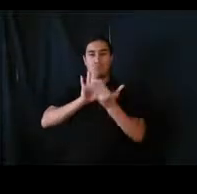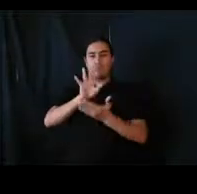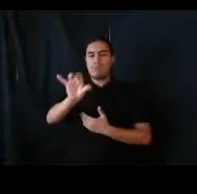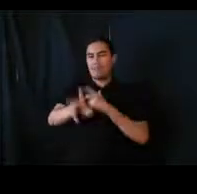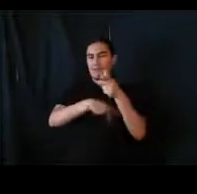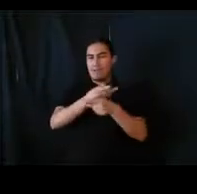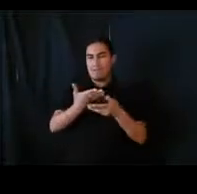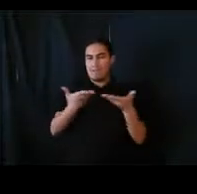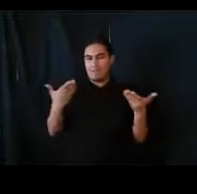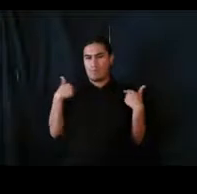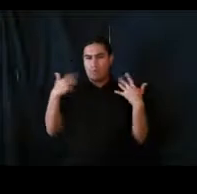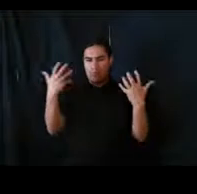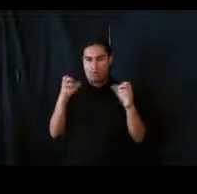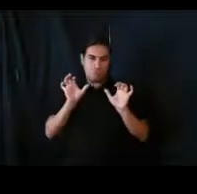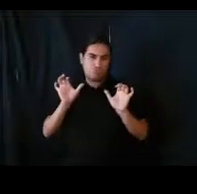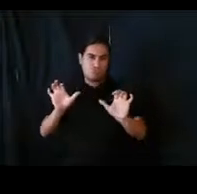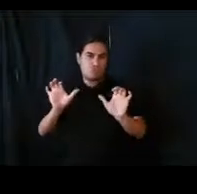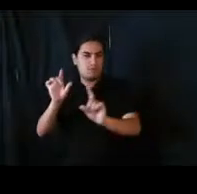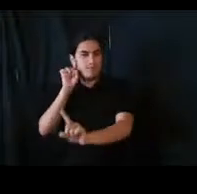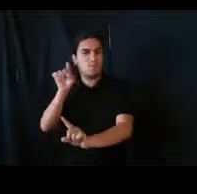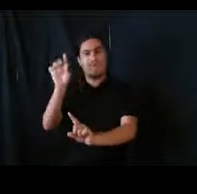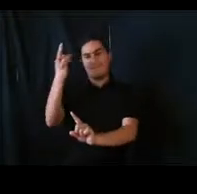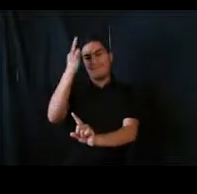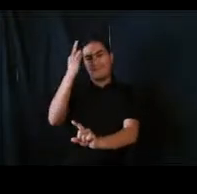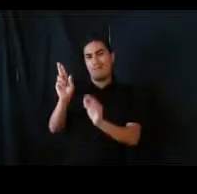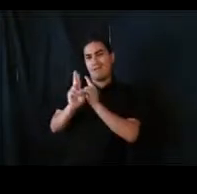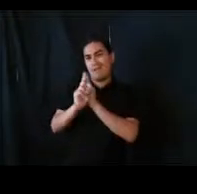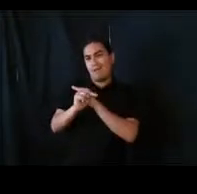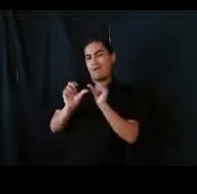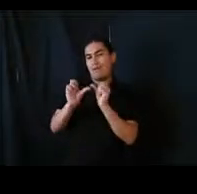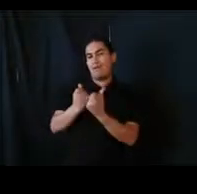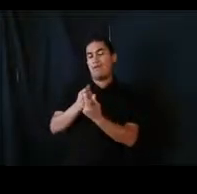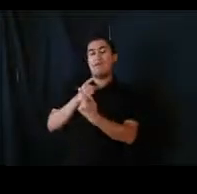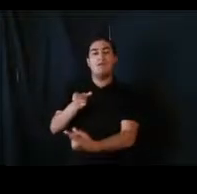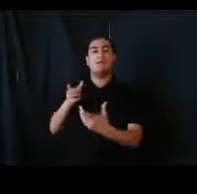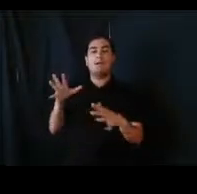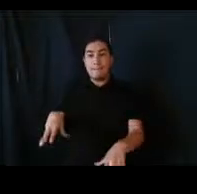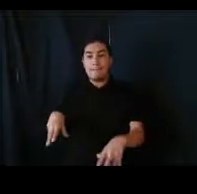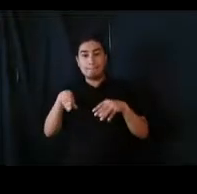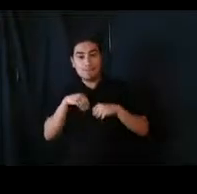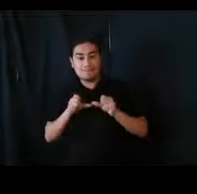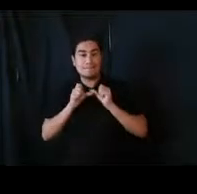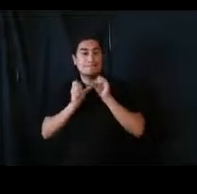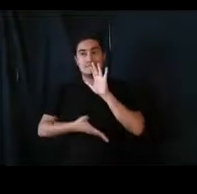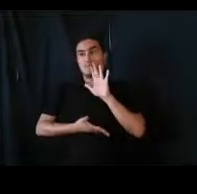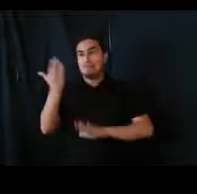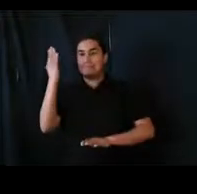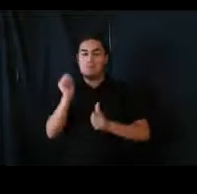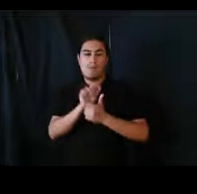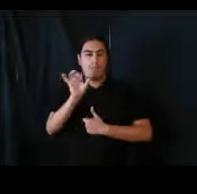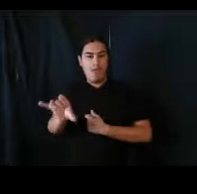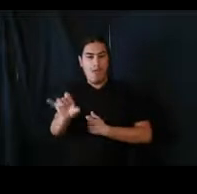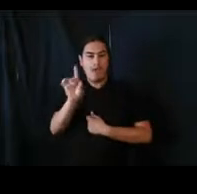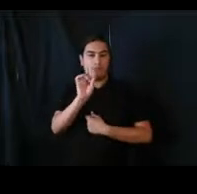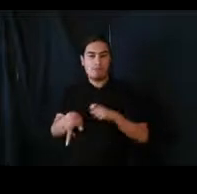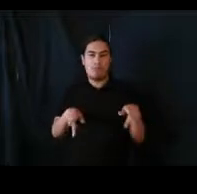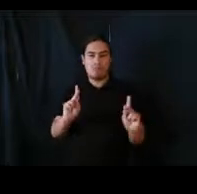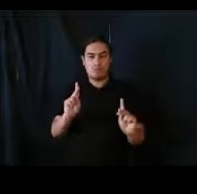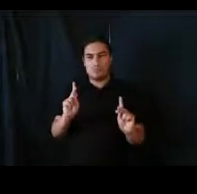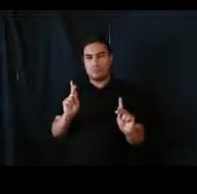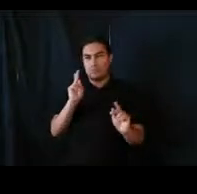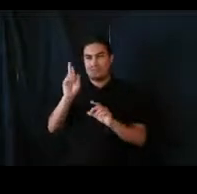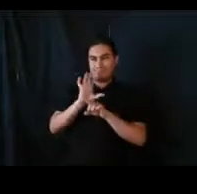looking we've been we've been pushing the federal highway caltrans embraced it and ran with it um and i think that's the opportunity that you're gonna